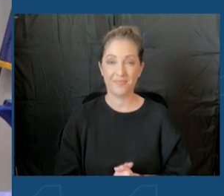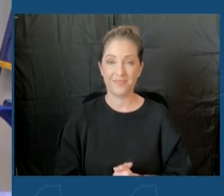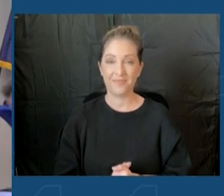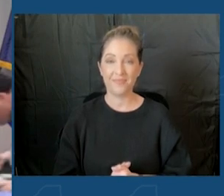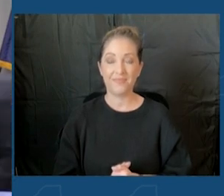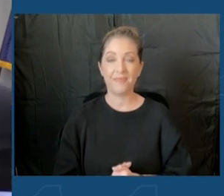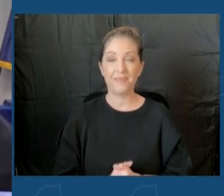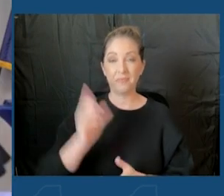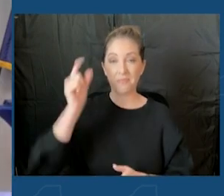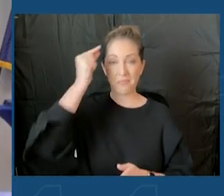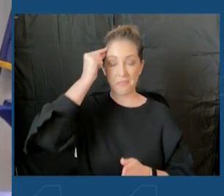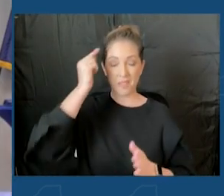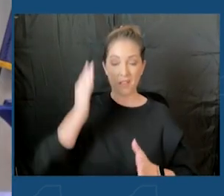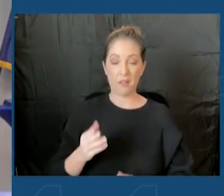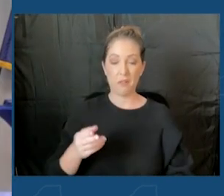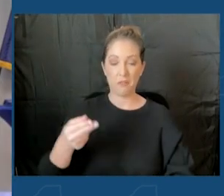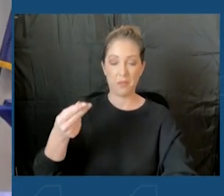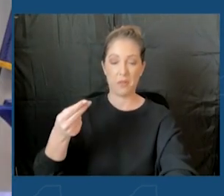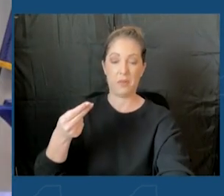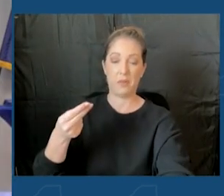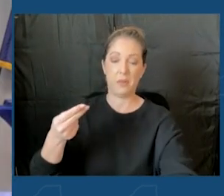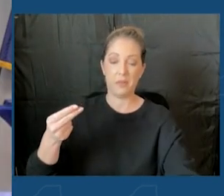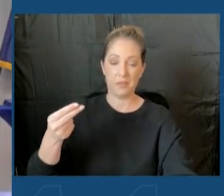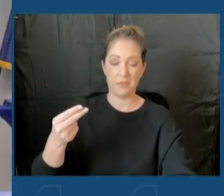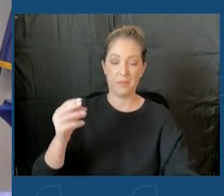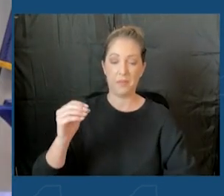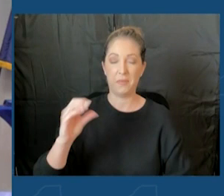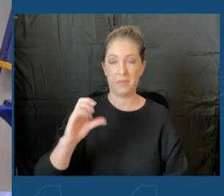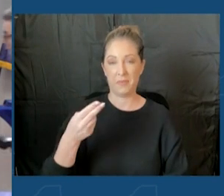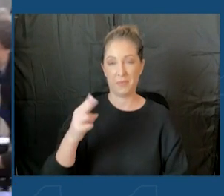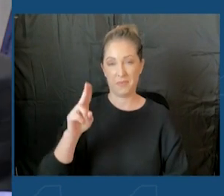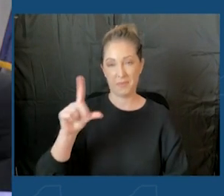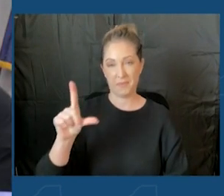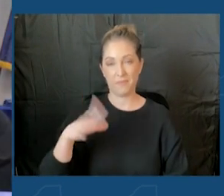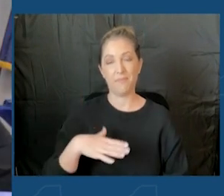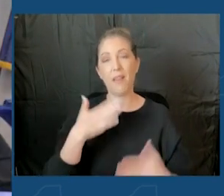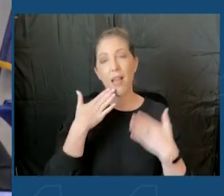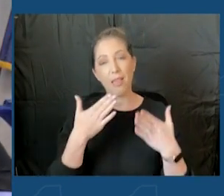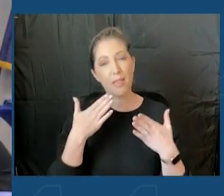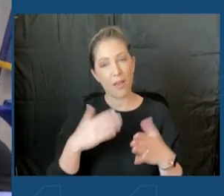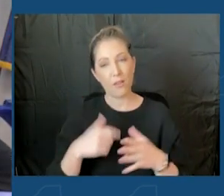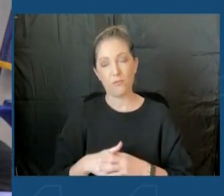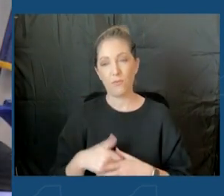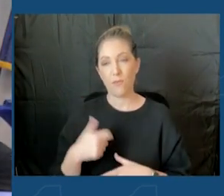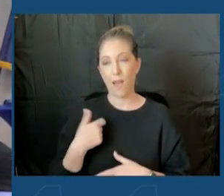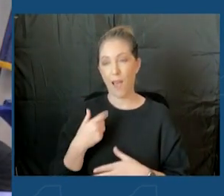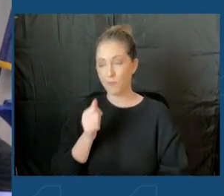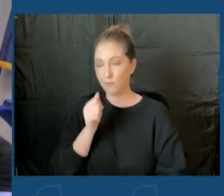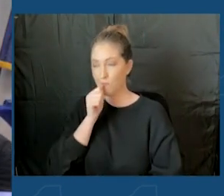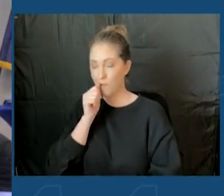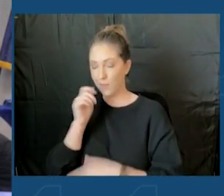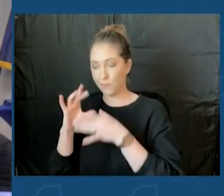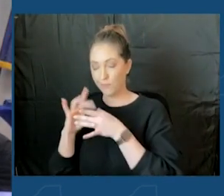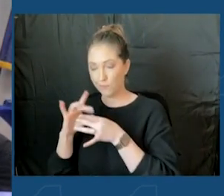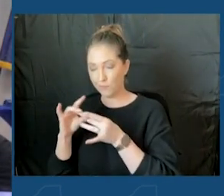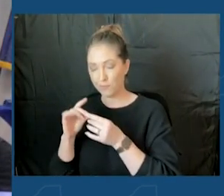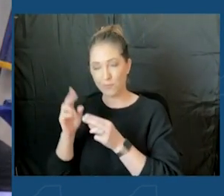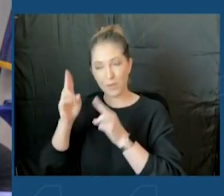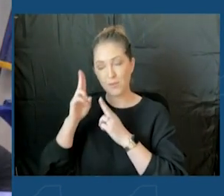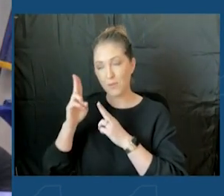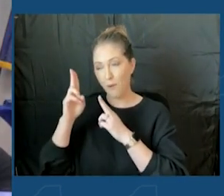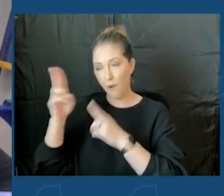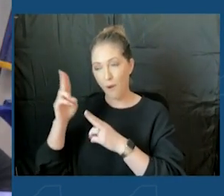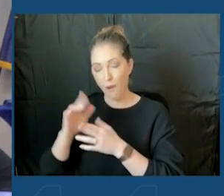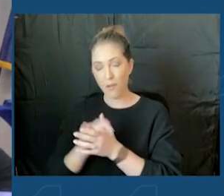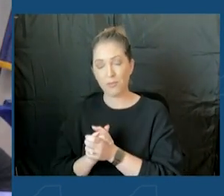Governor Hochul, thank you. As I said to you privately, it is an honor and a pleasure to have you